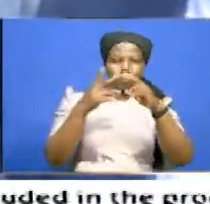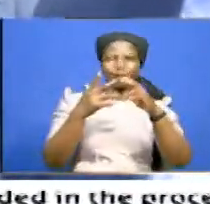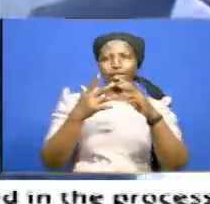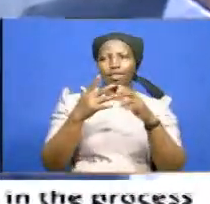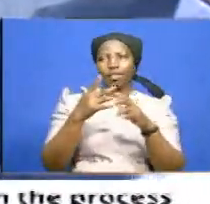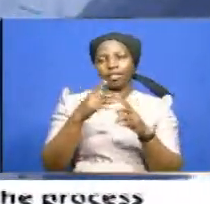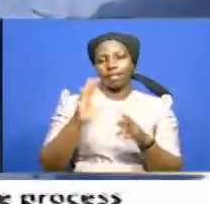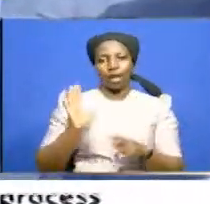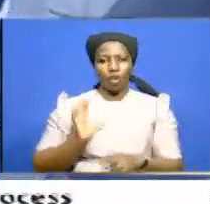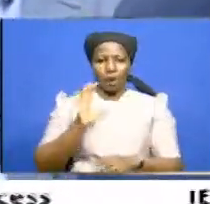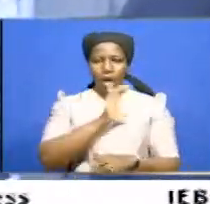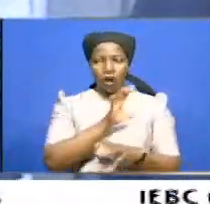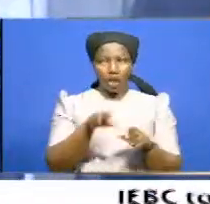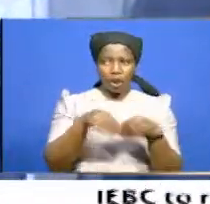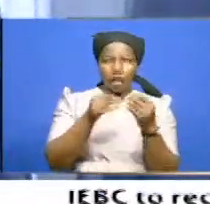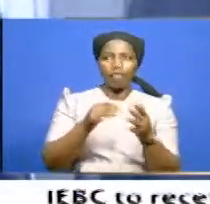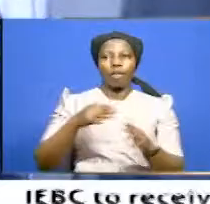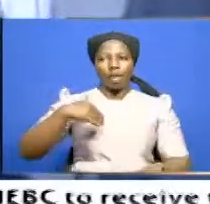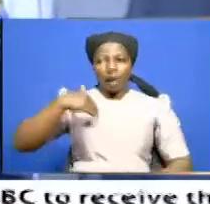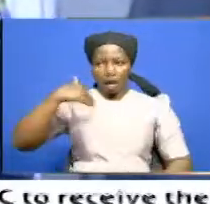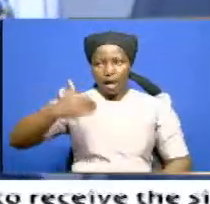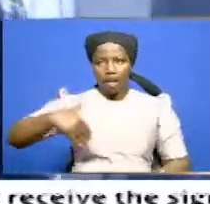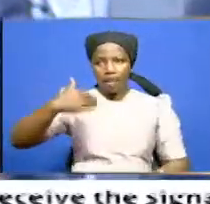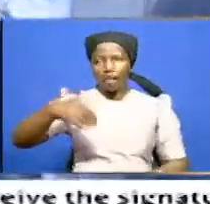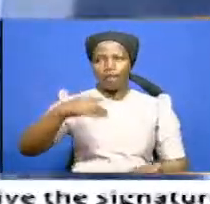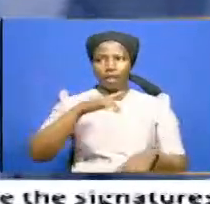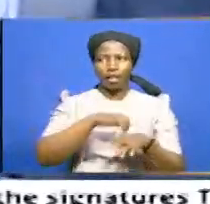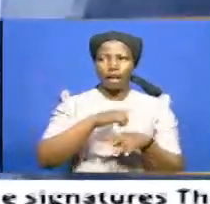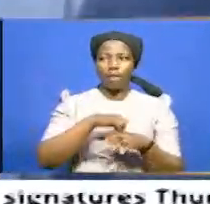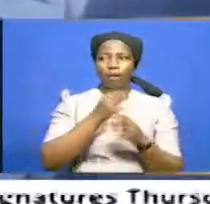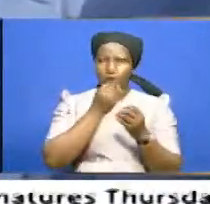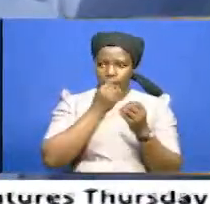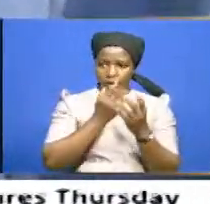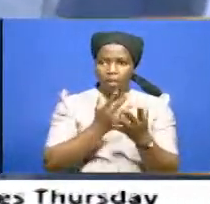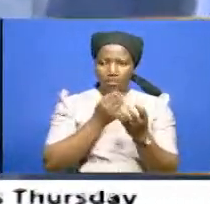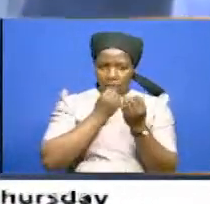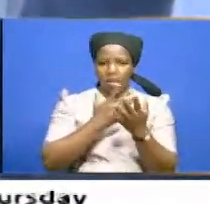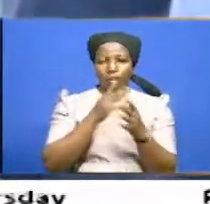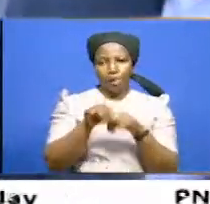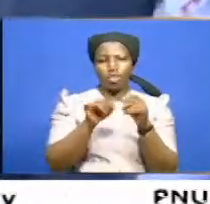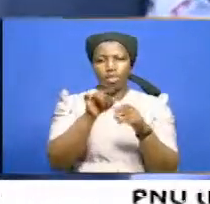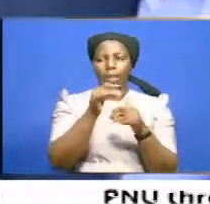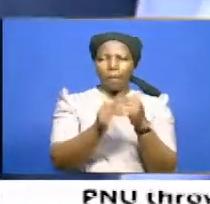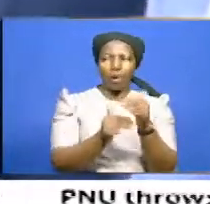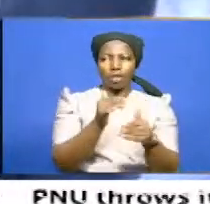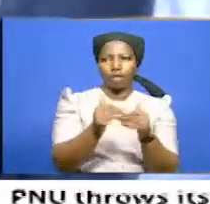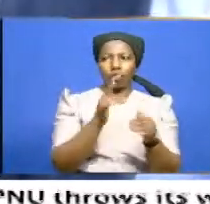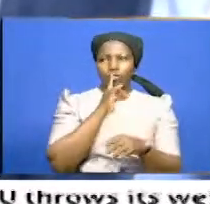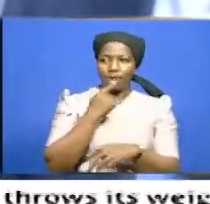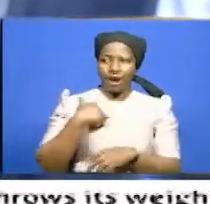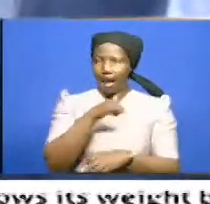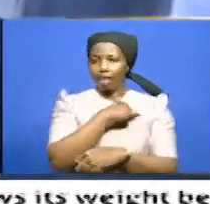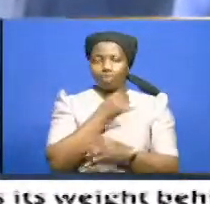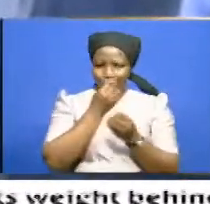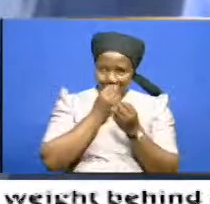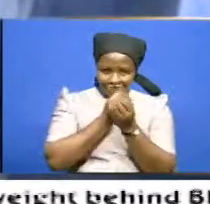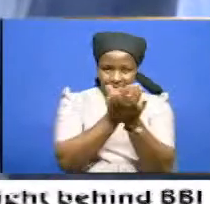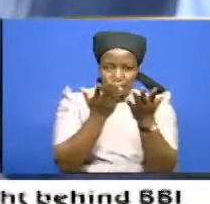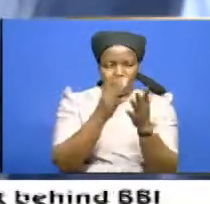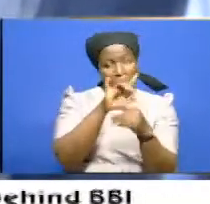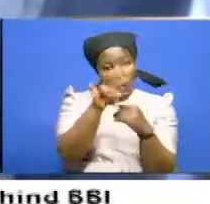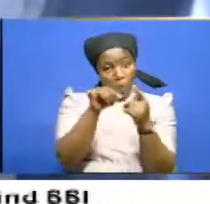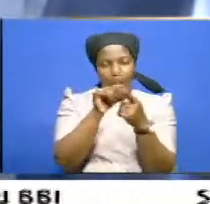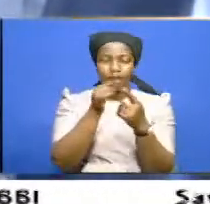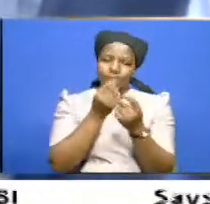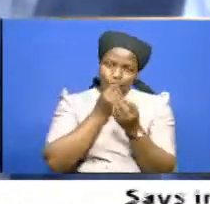periodic updates on this particular process. So we shall alert you when we shall be giving